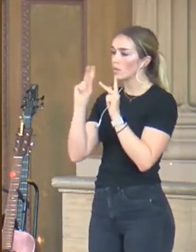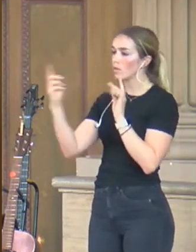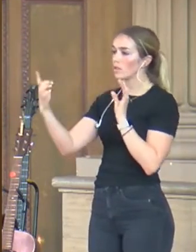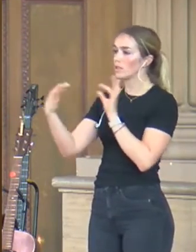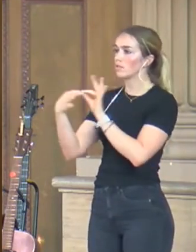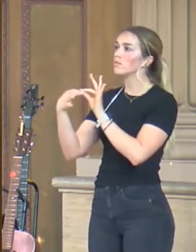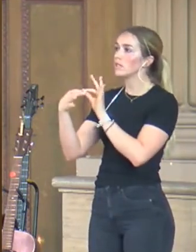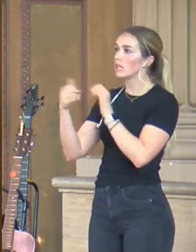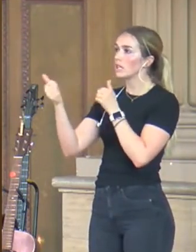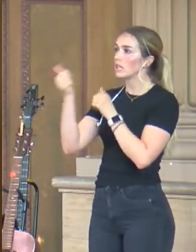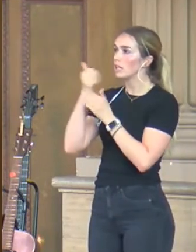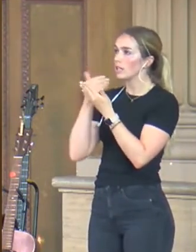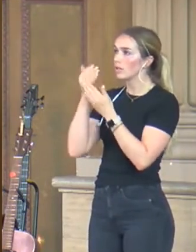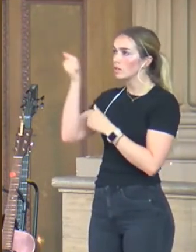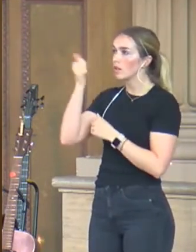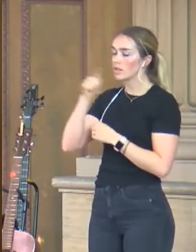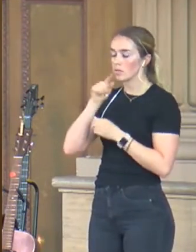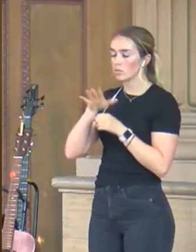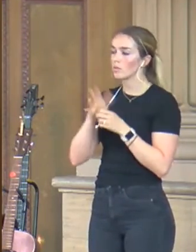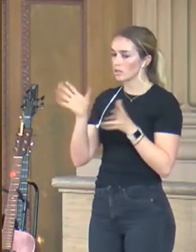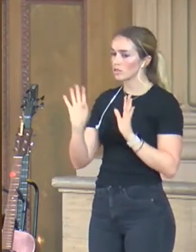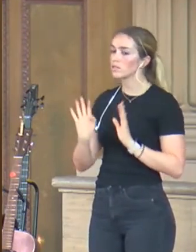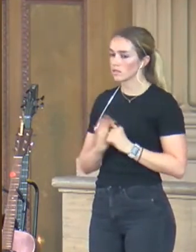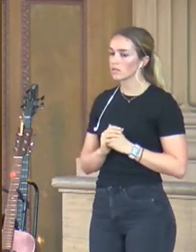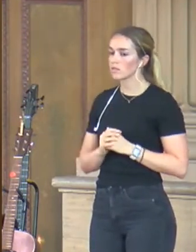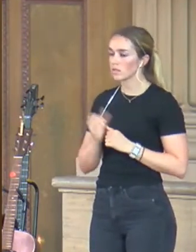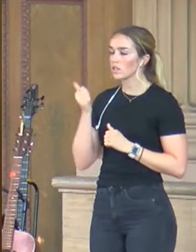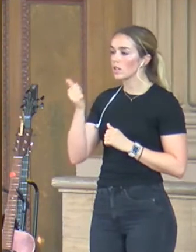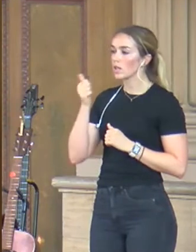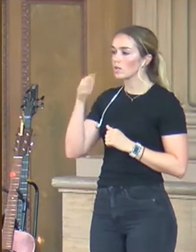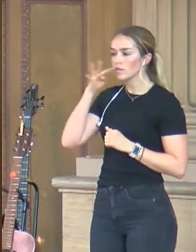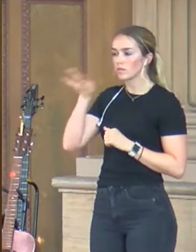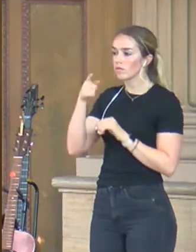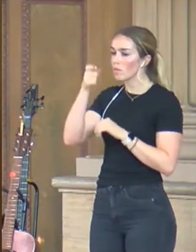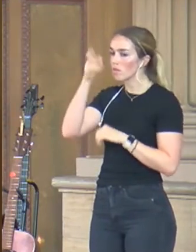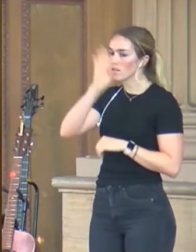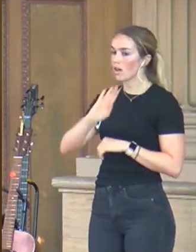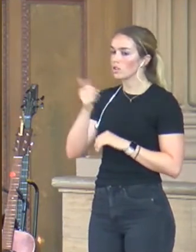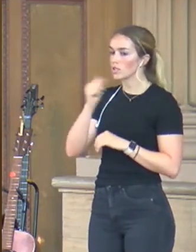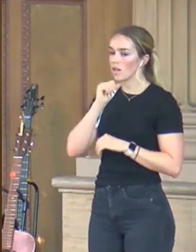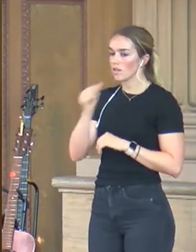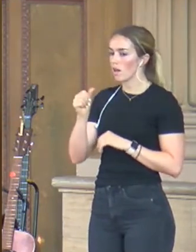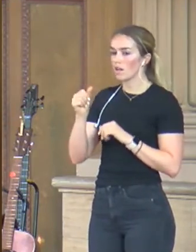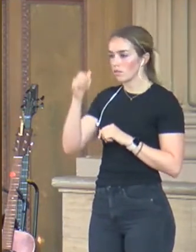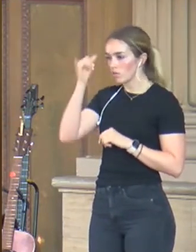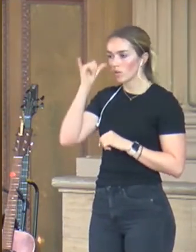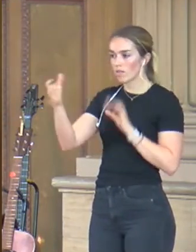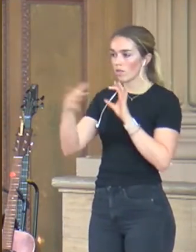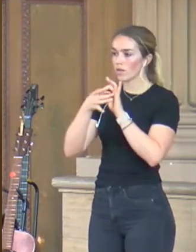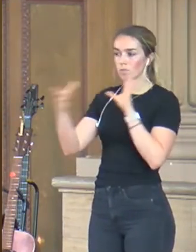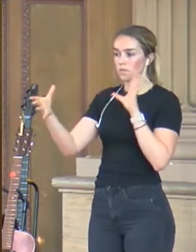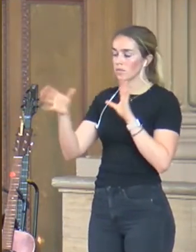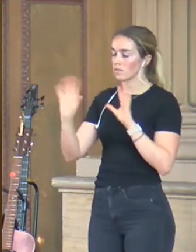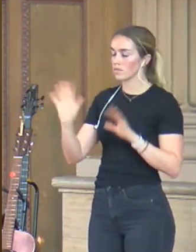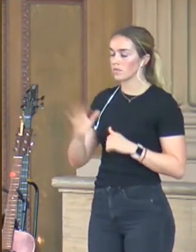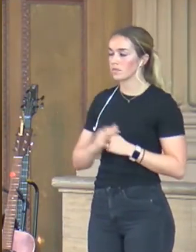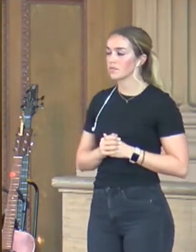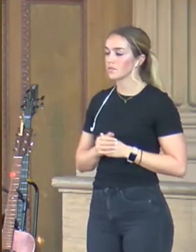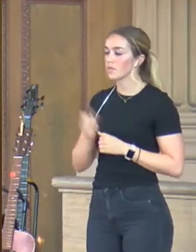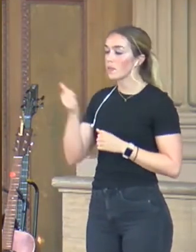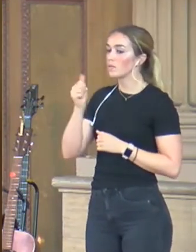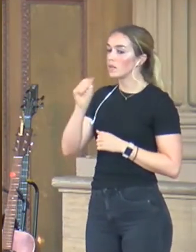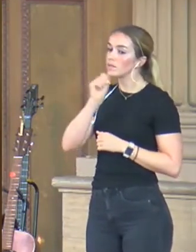won't lose one. He promised that. He was forsaken by God so you would not have to be eternally. He